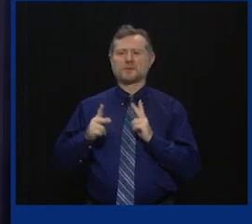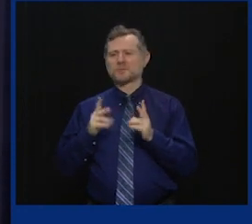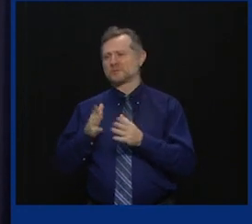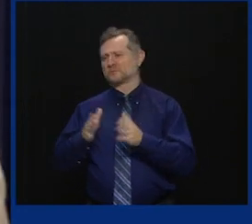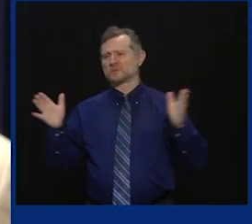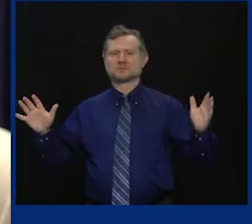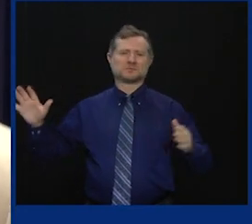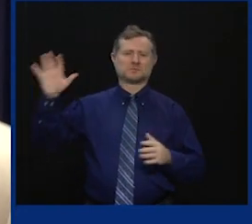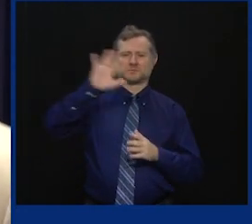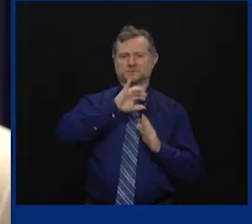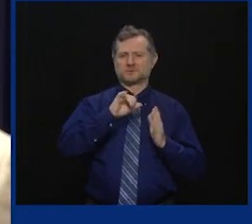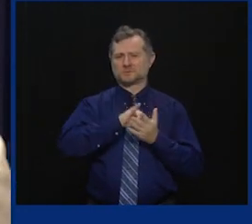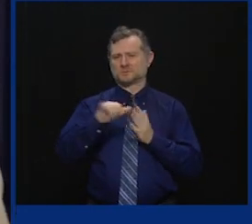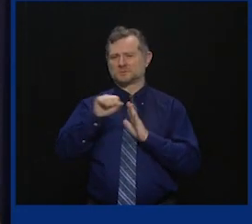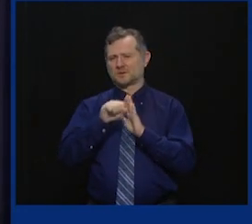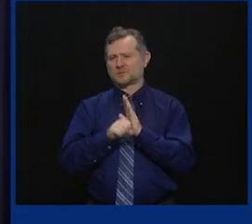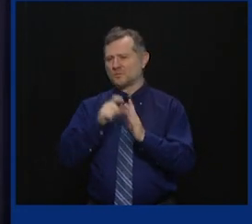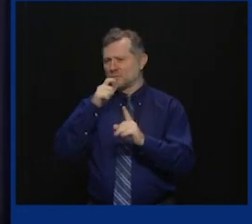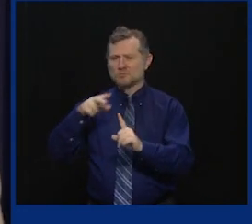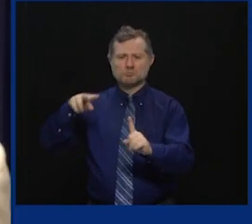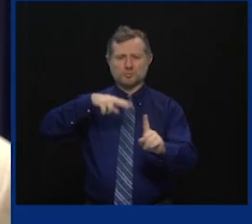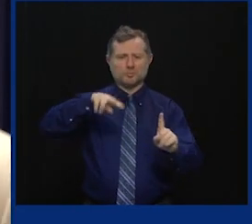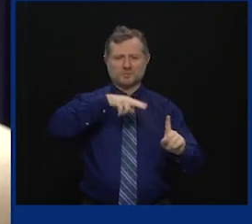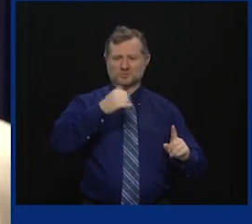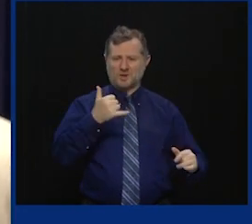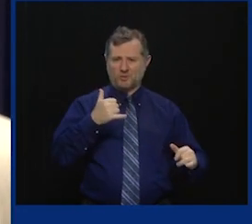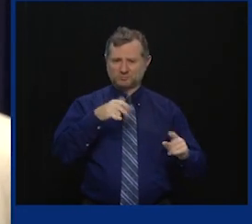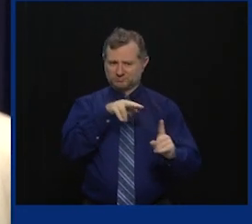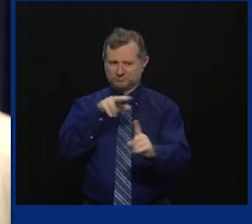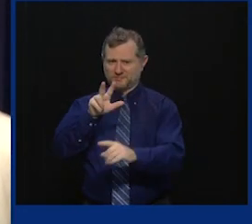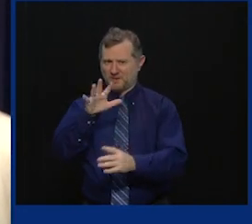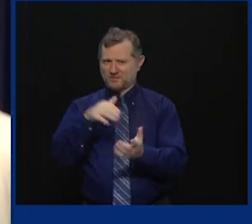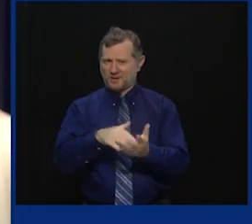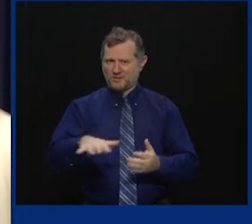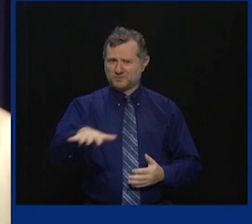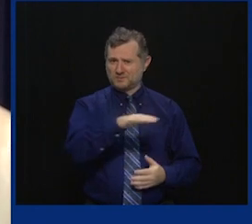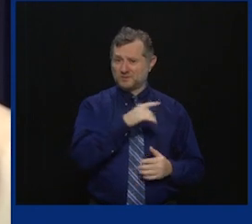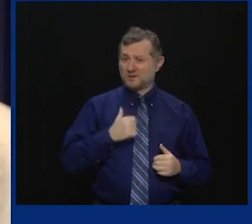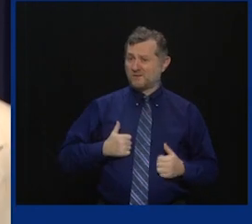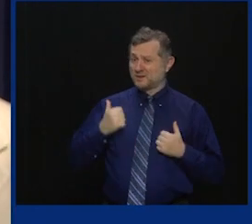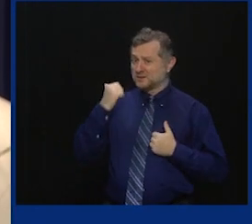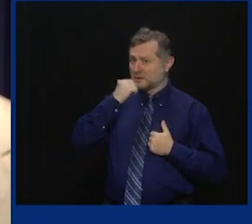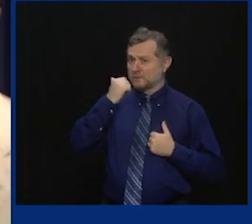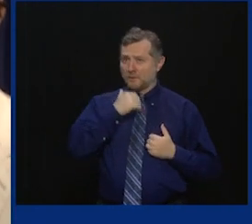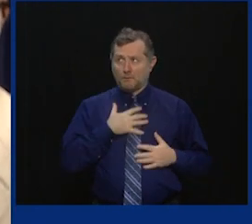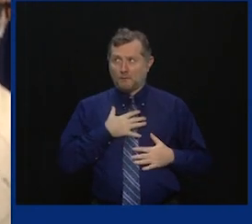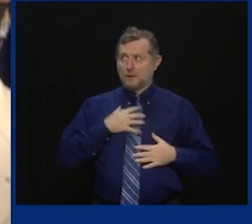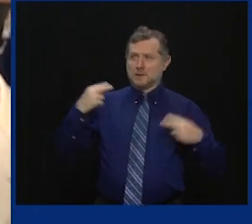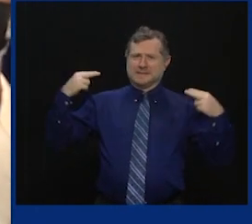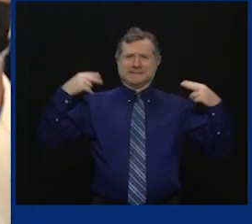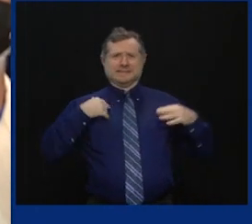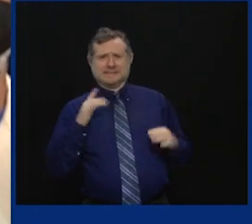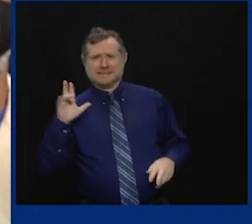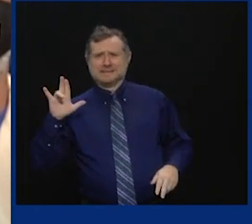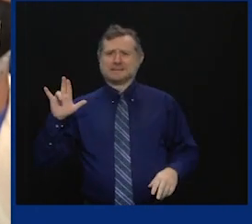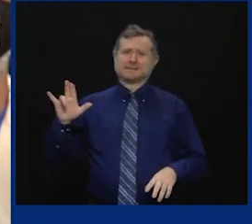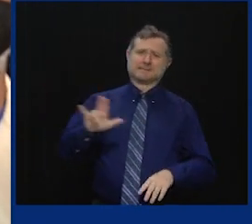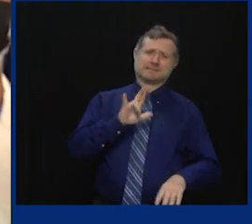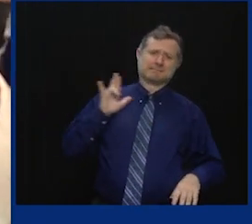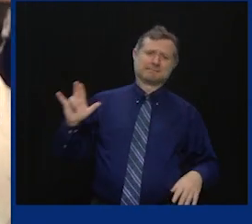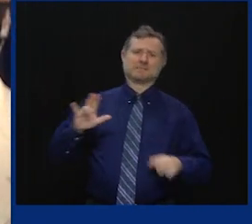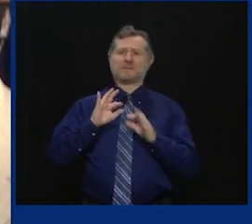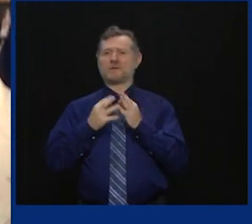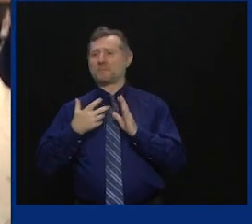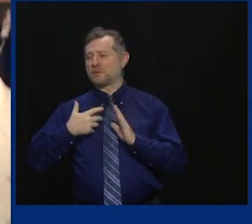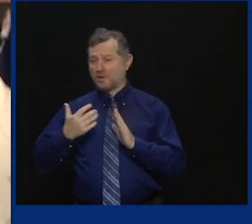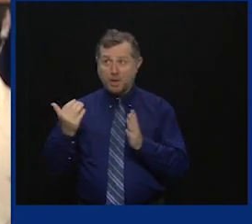parole supervision right now and live in constant fear of having their family torn apart